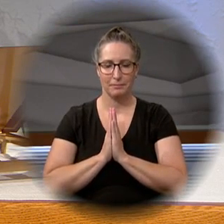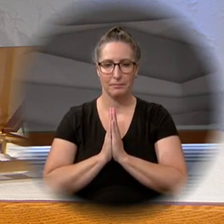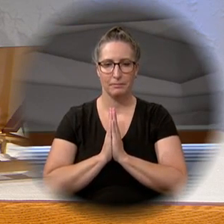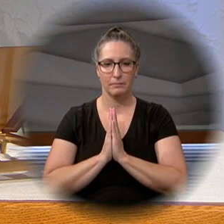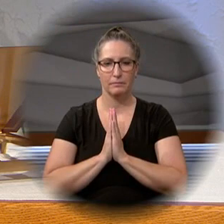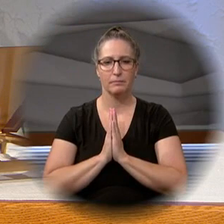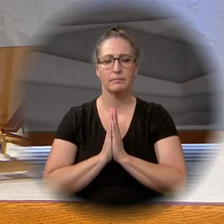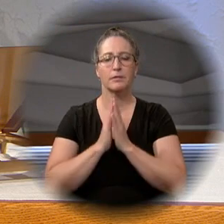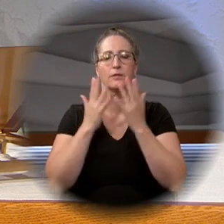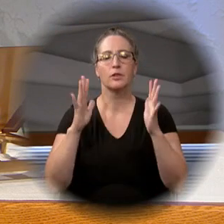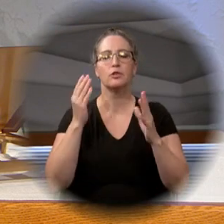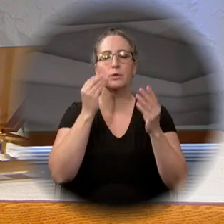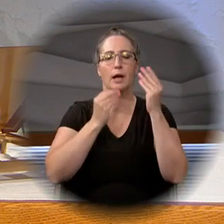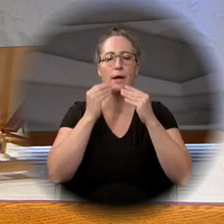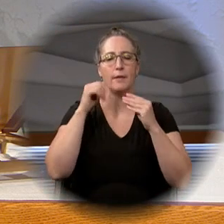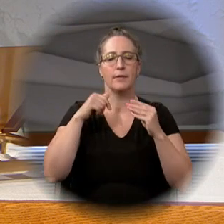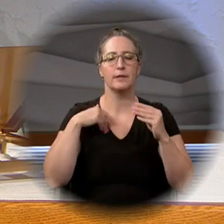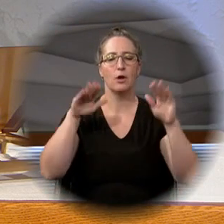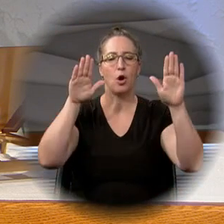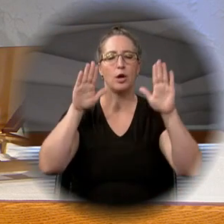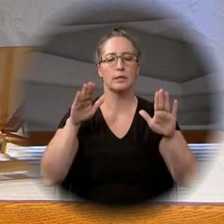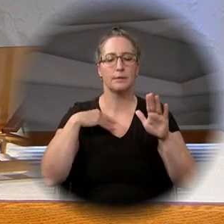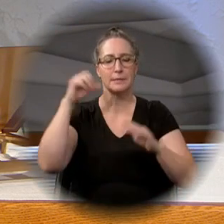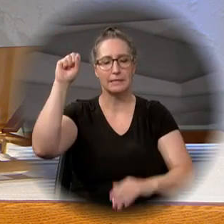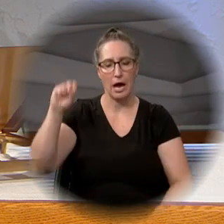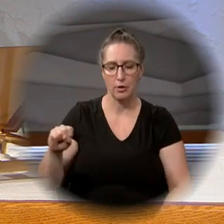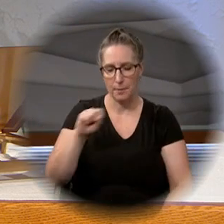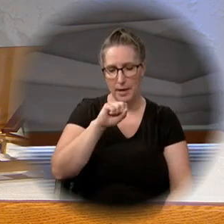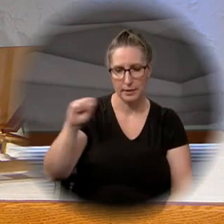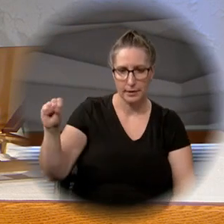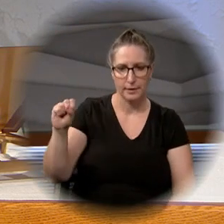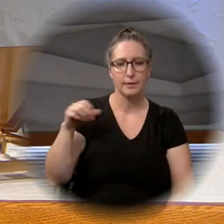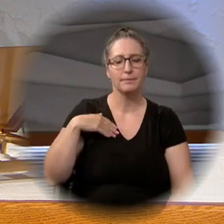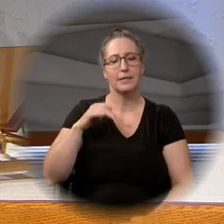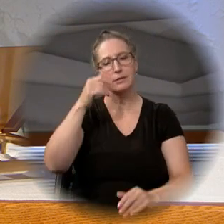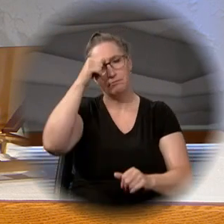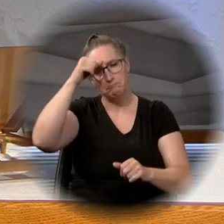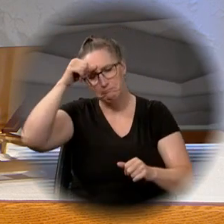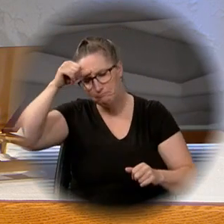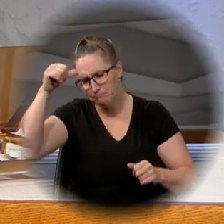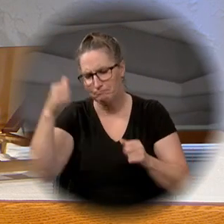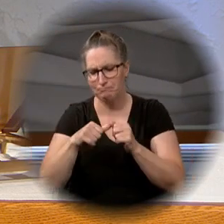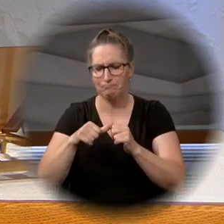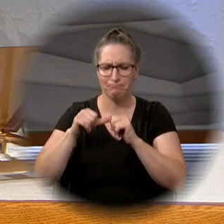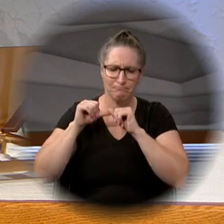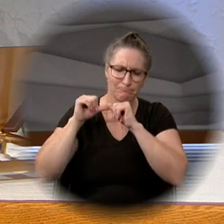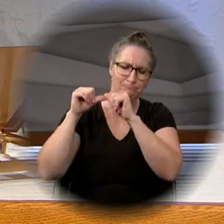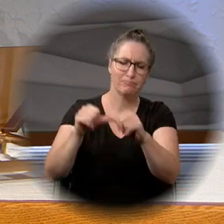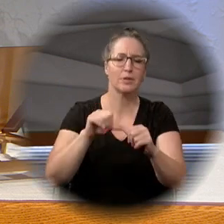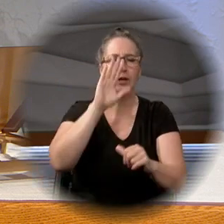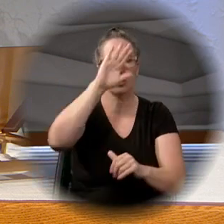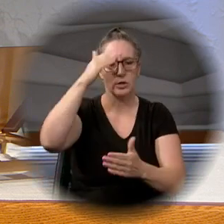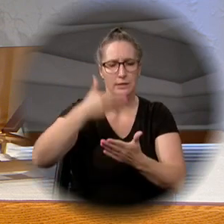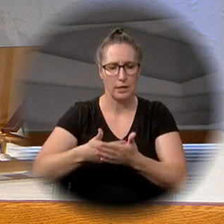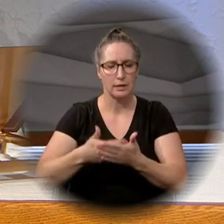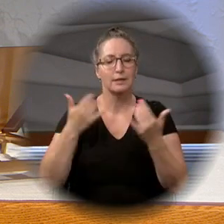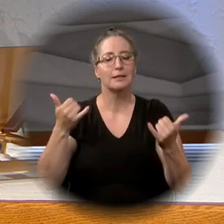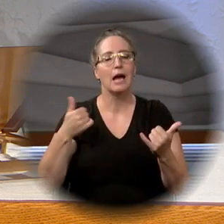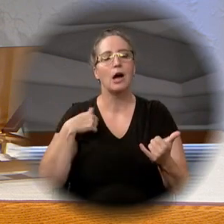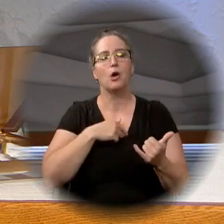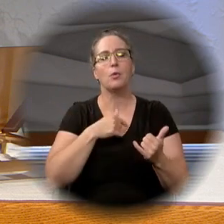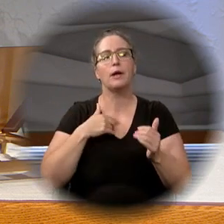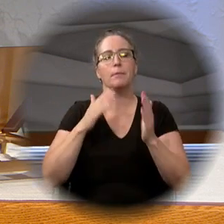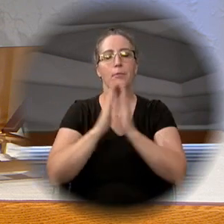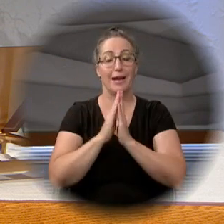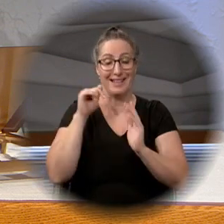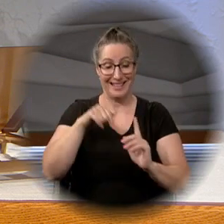We have consumed, O Lord, this divine sacrament, the perpetual memorial of the passion of your Son. Grant, we pray, that